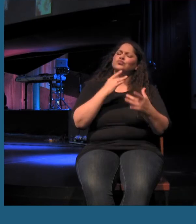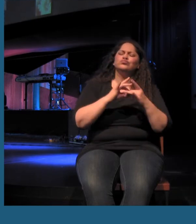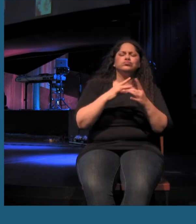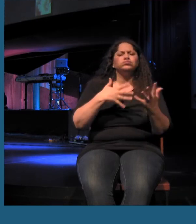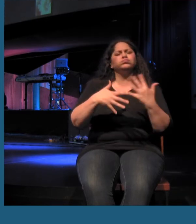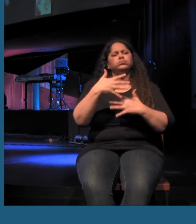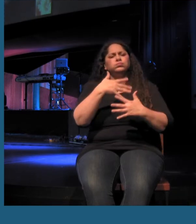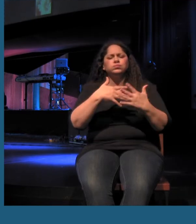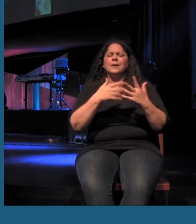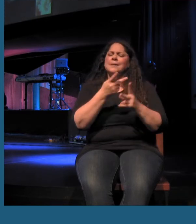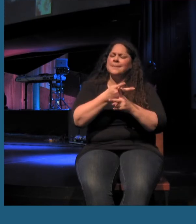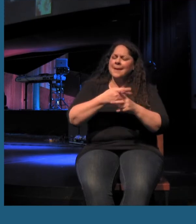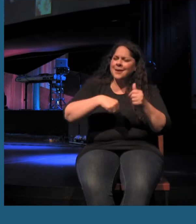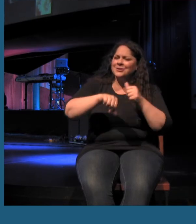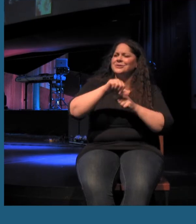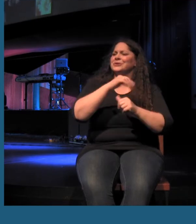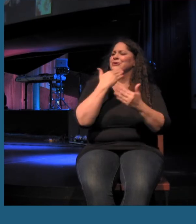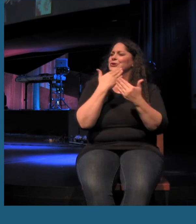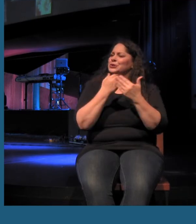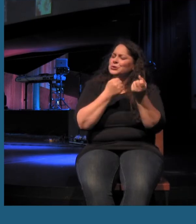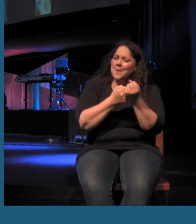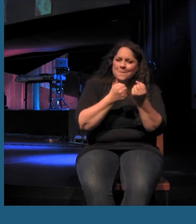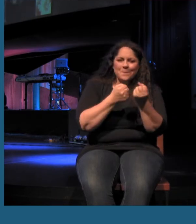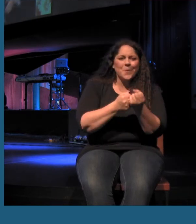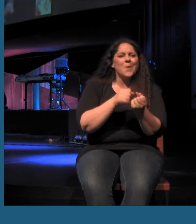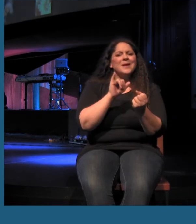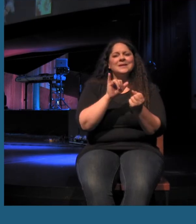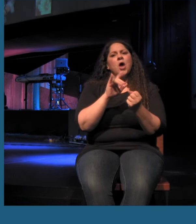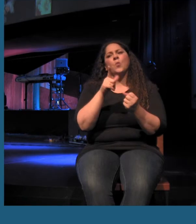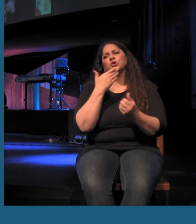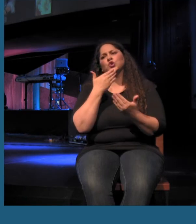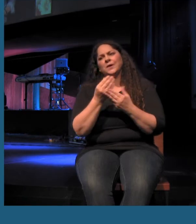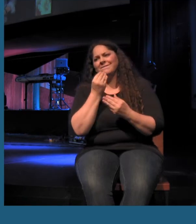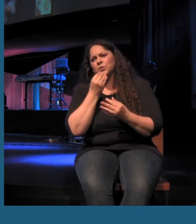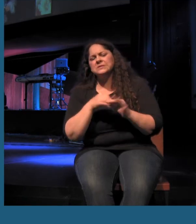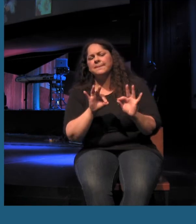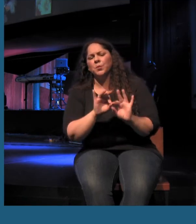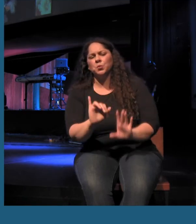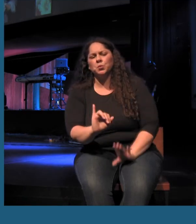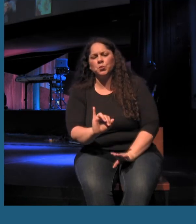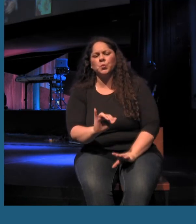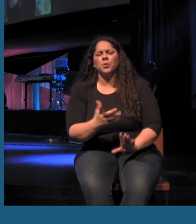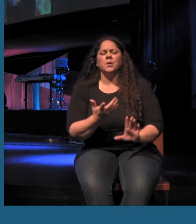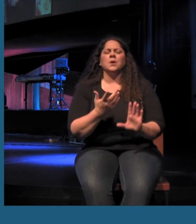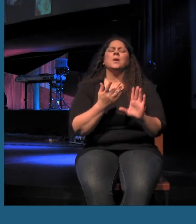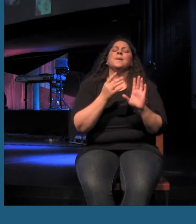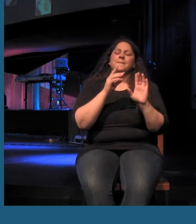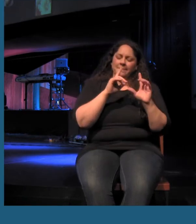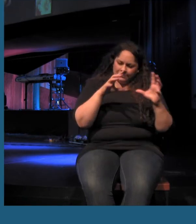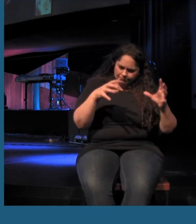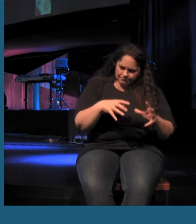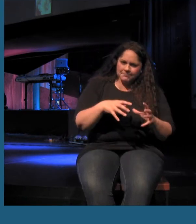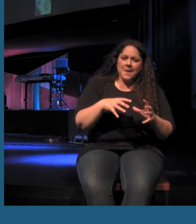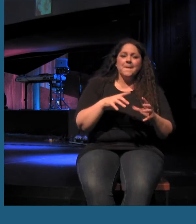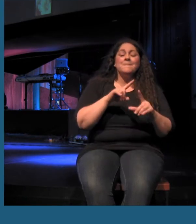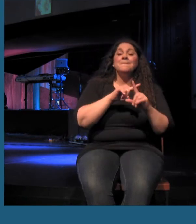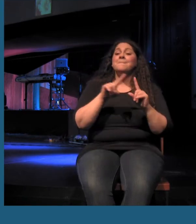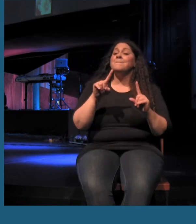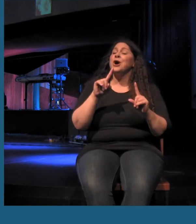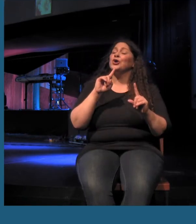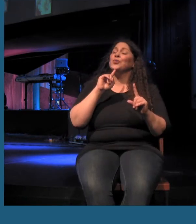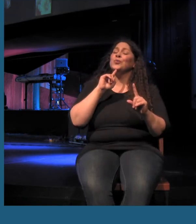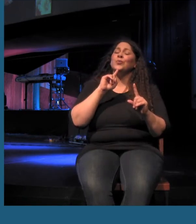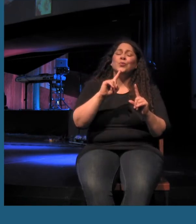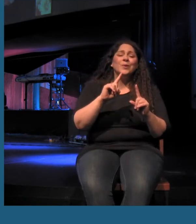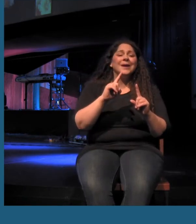caring for one another and there should be good support for one another and you should always have good food at a group when your group meets. But the